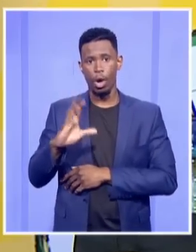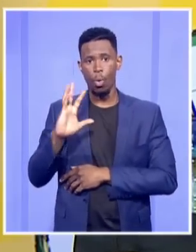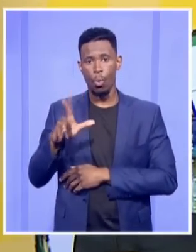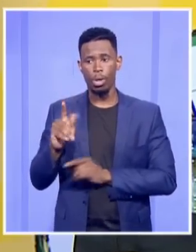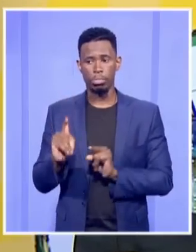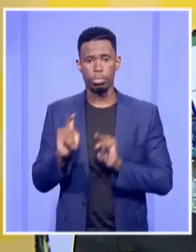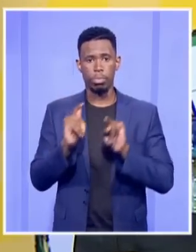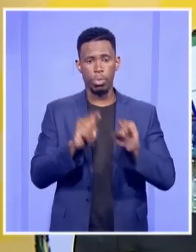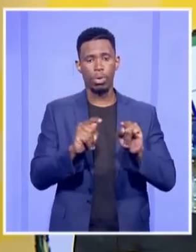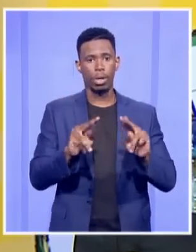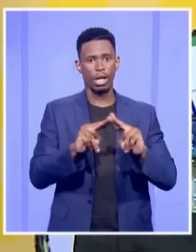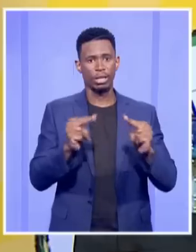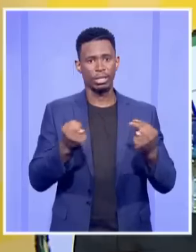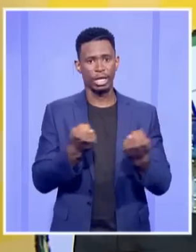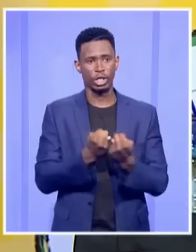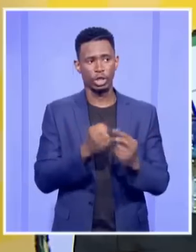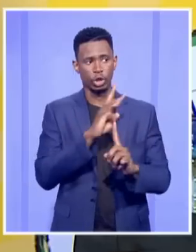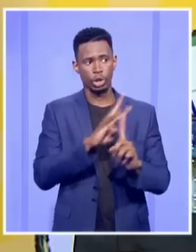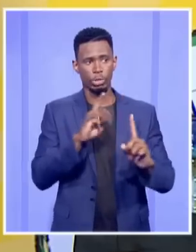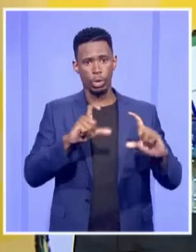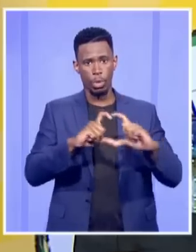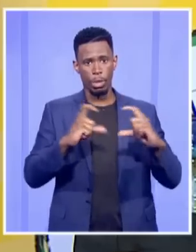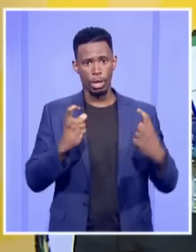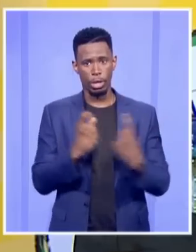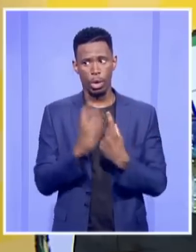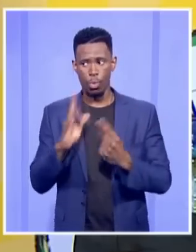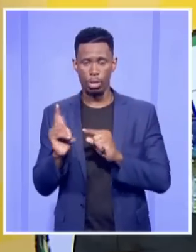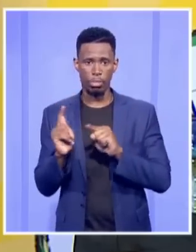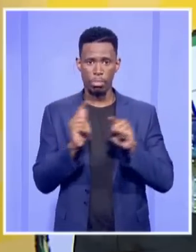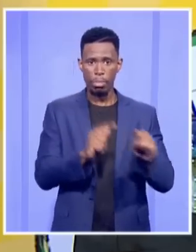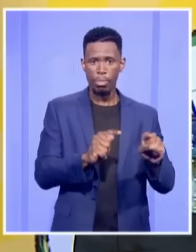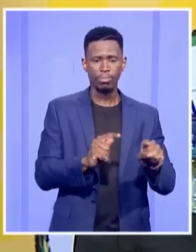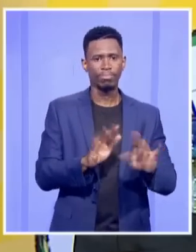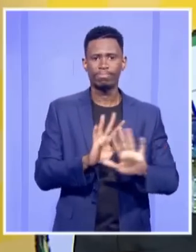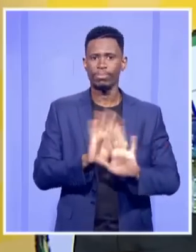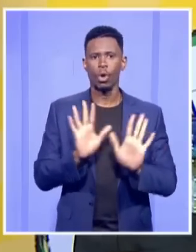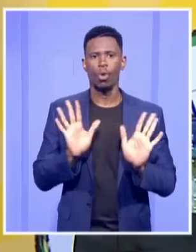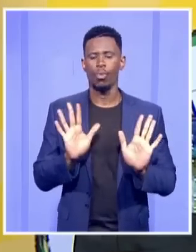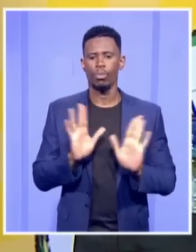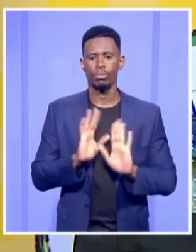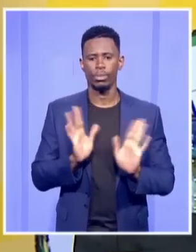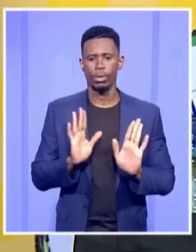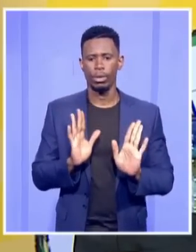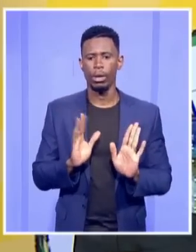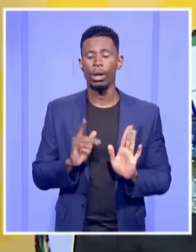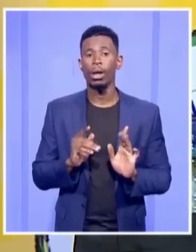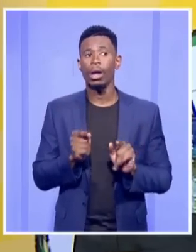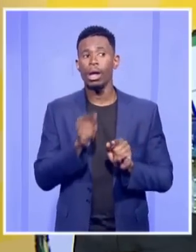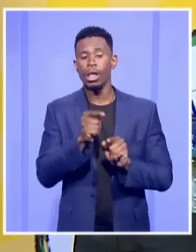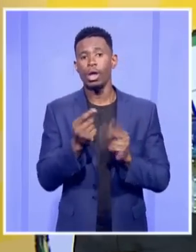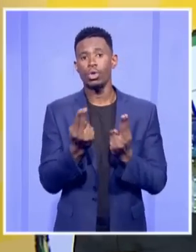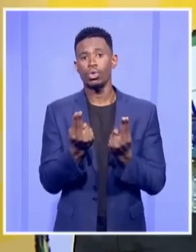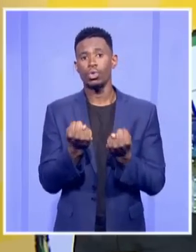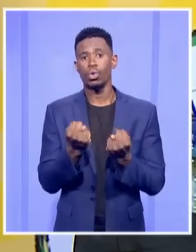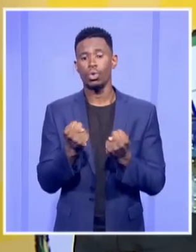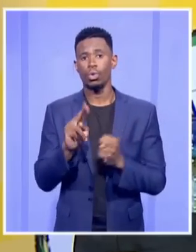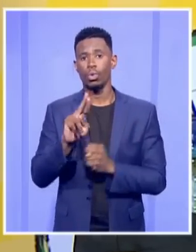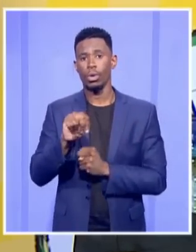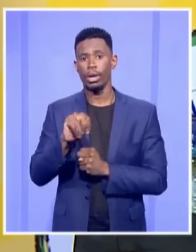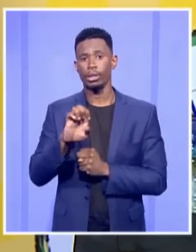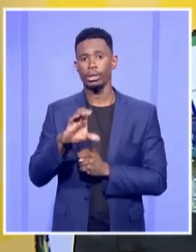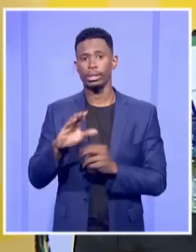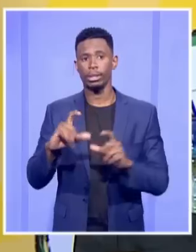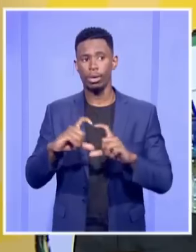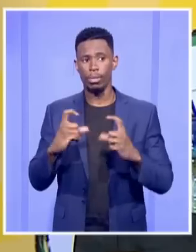the National Disciplinary Committee. These matters will be processed by the incoming National Executive Committee, and